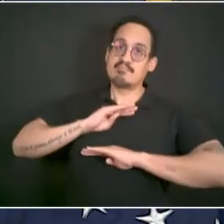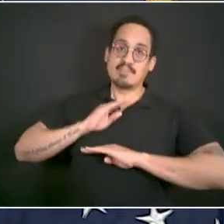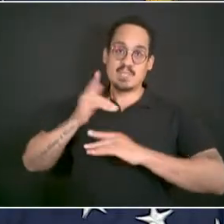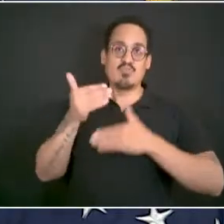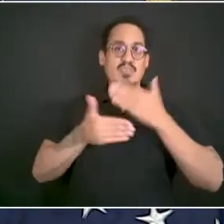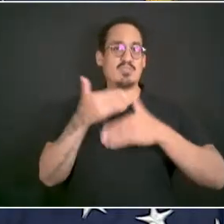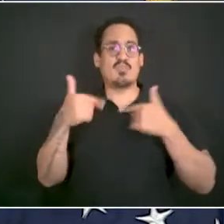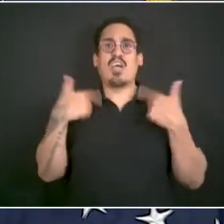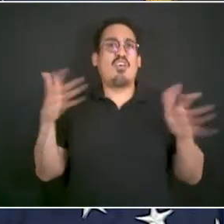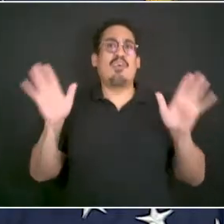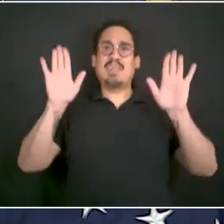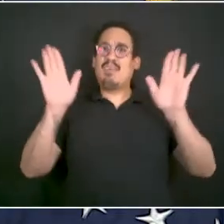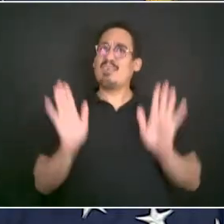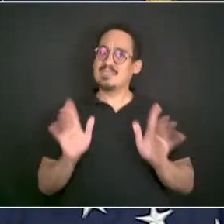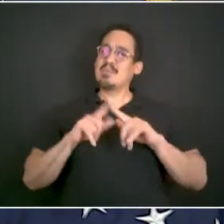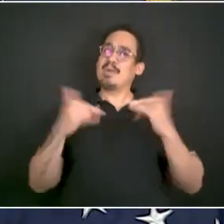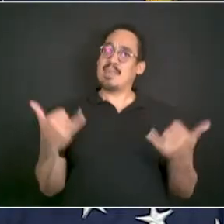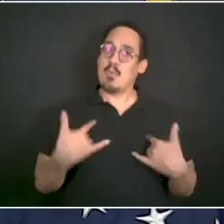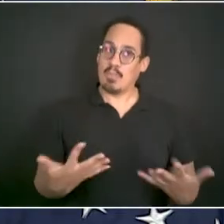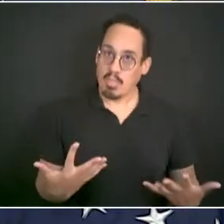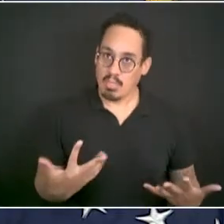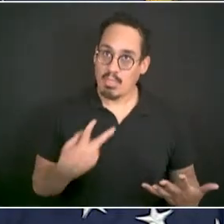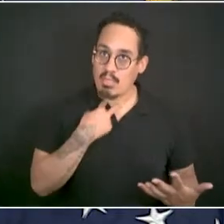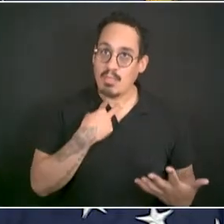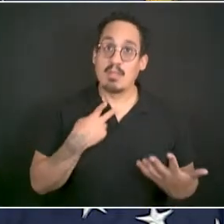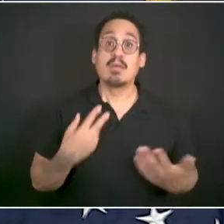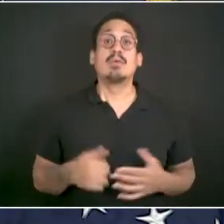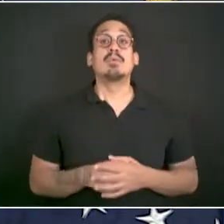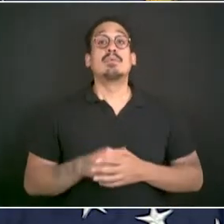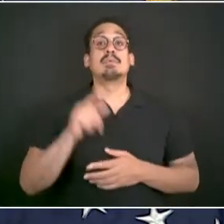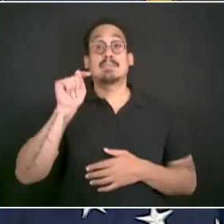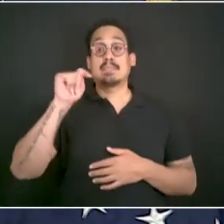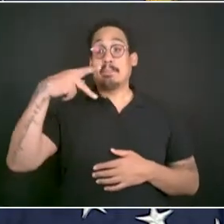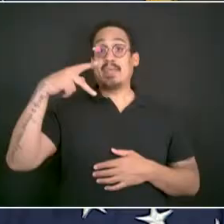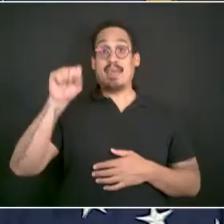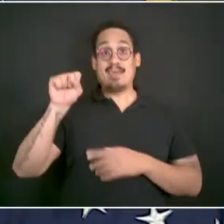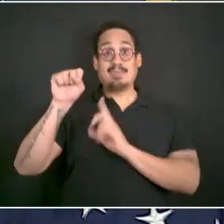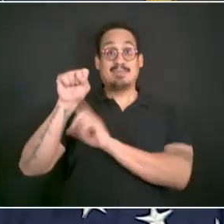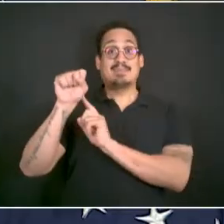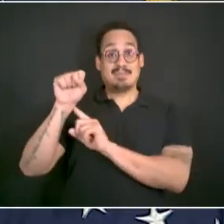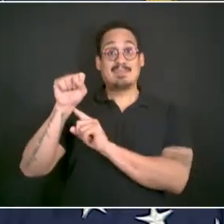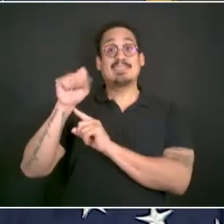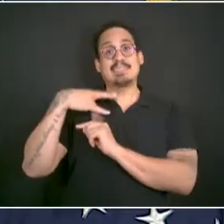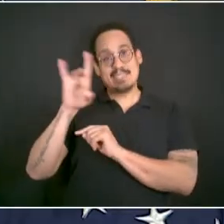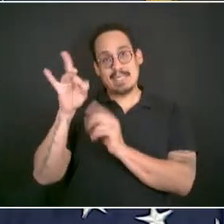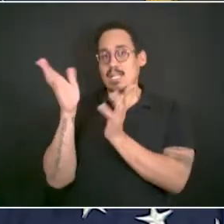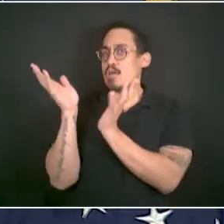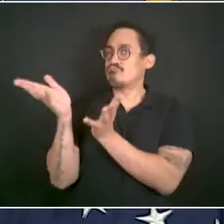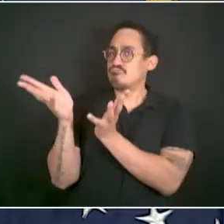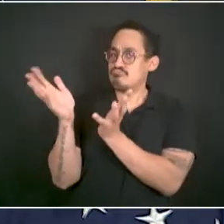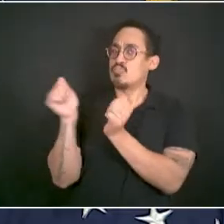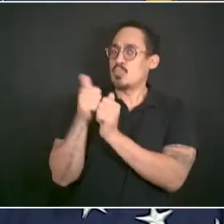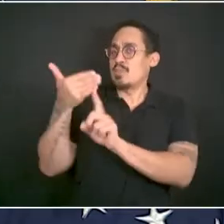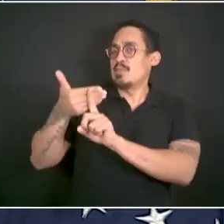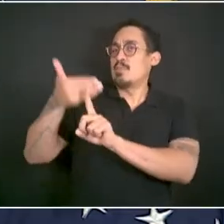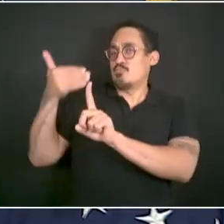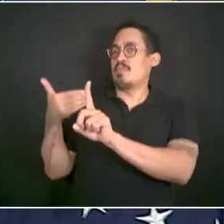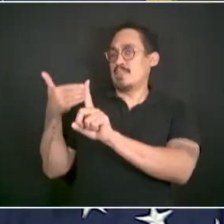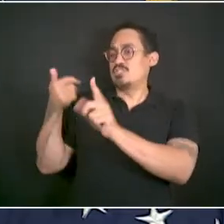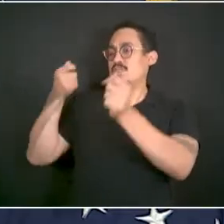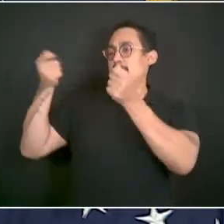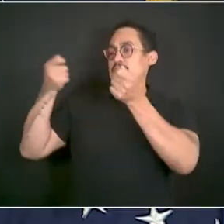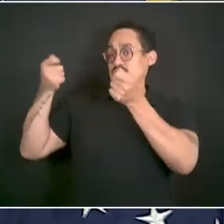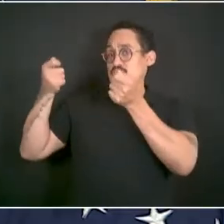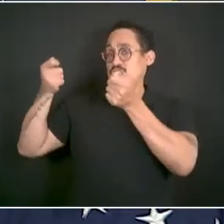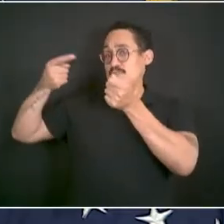I advocated hard for TPS, spoke to the previous administration about TPS. We're a big believer. When you look